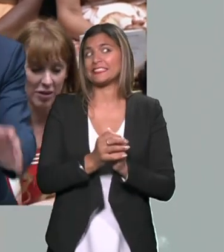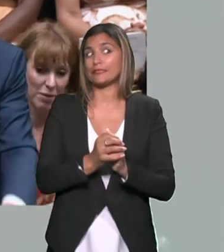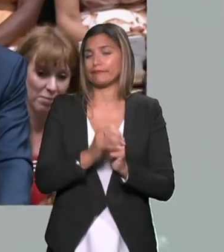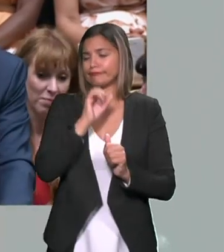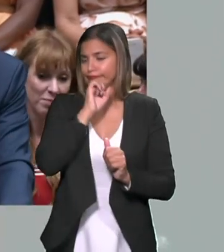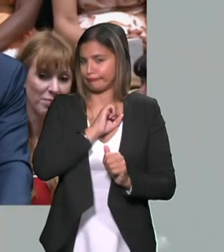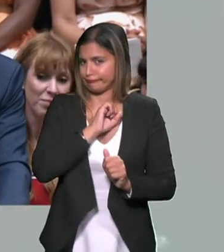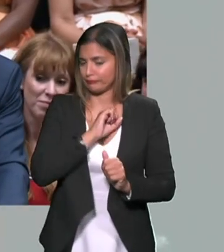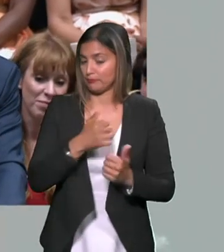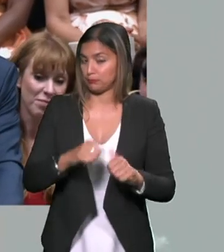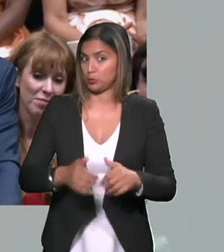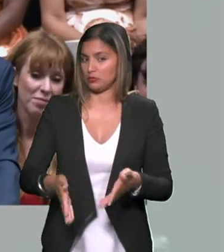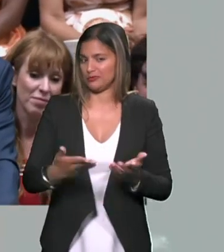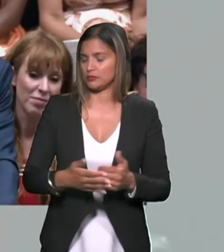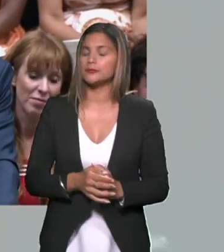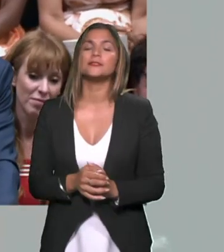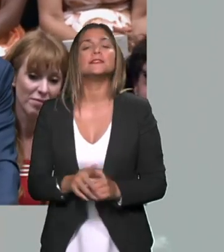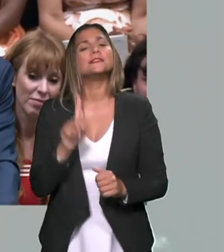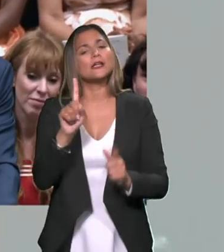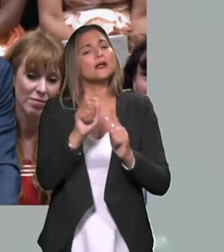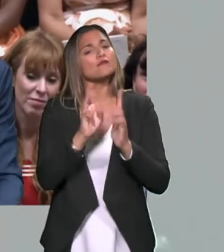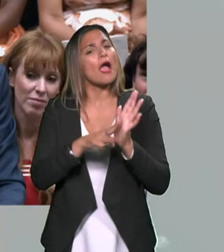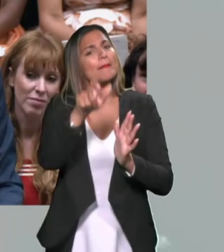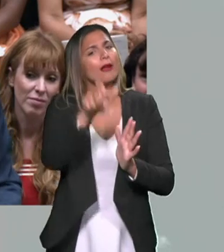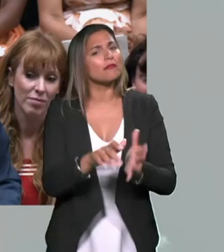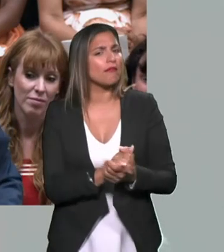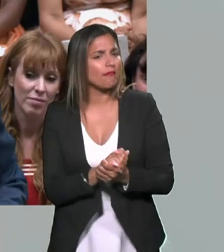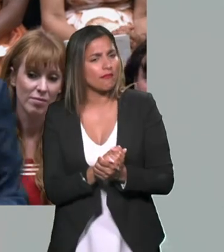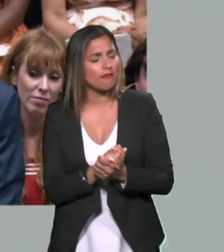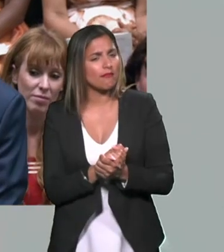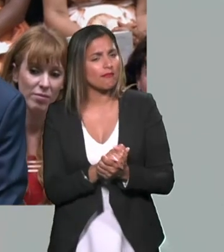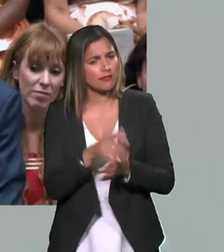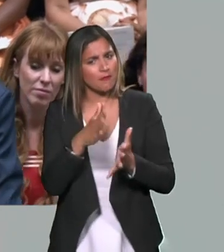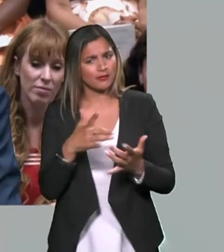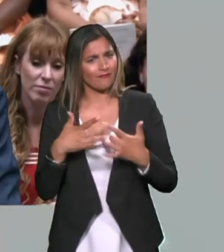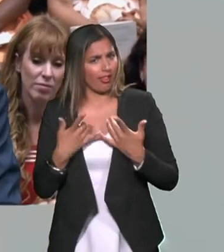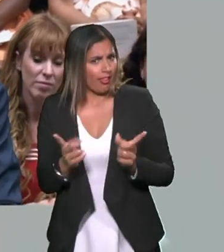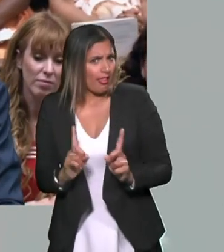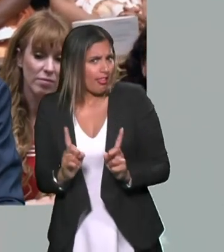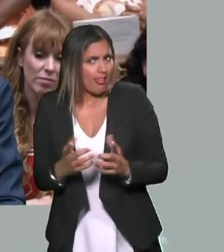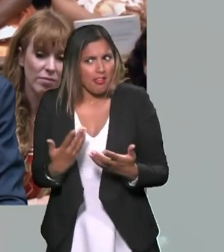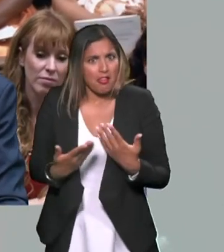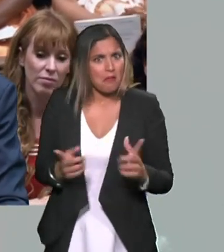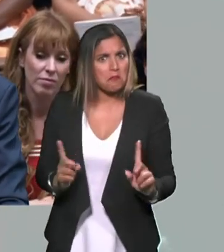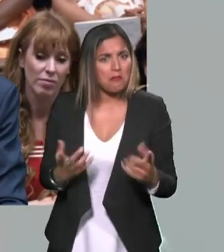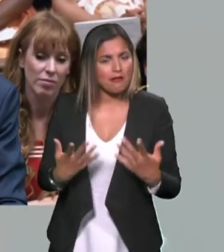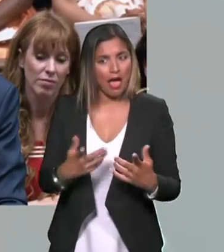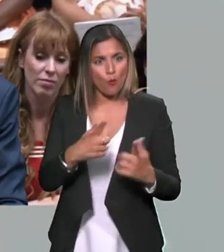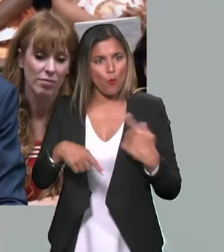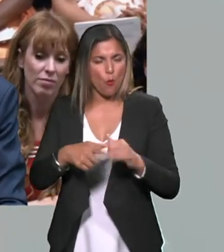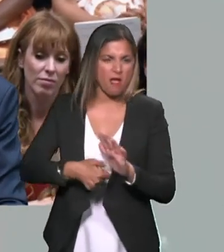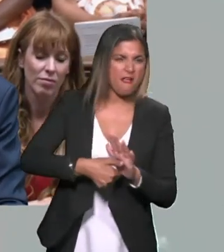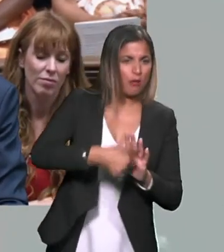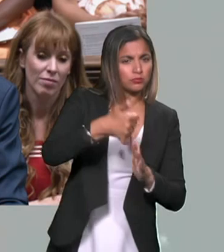Now, the Prime Minister must be feeling demob happy since he was pushed out of office. Finally, he can throw off